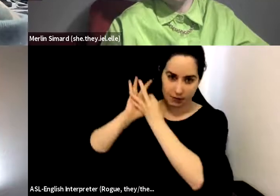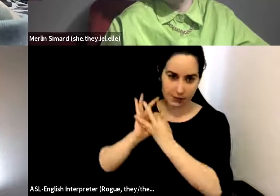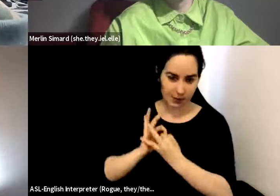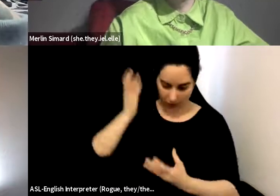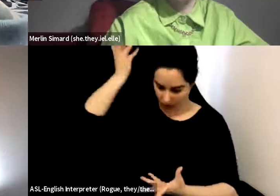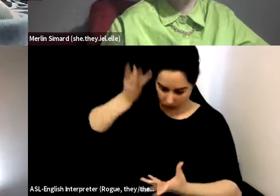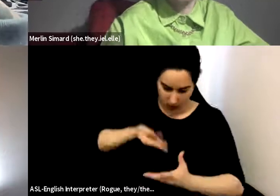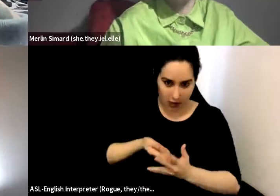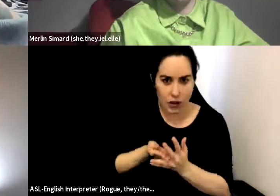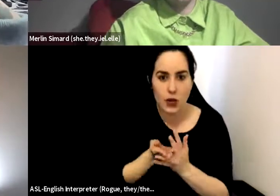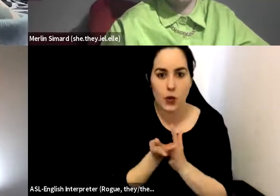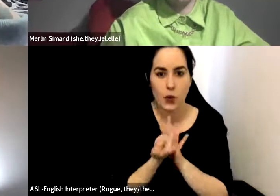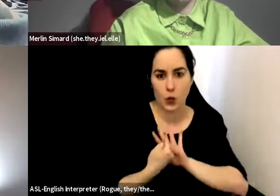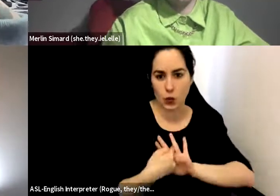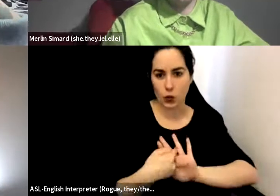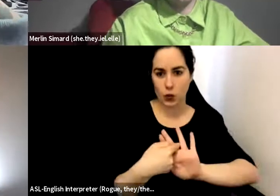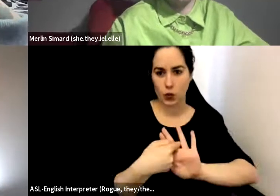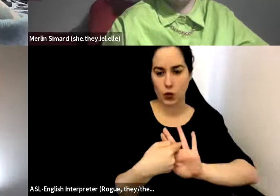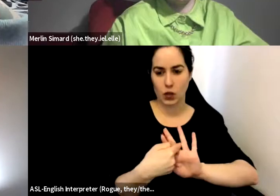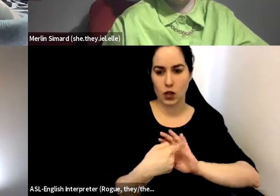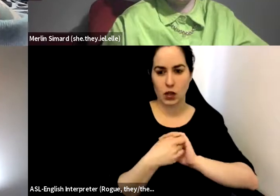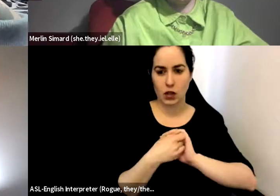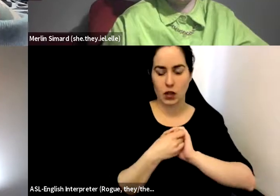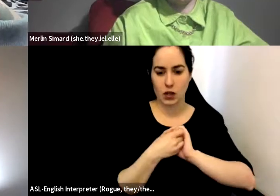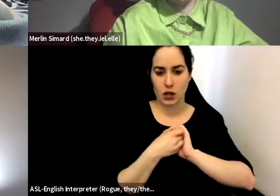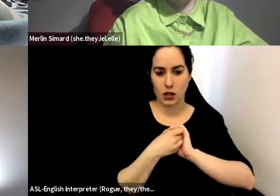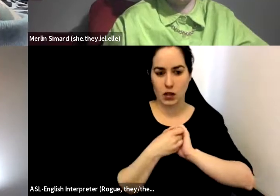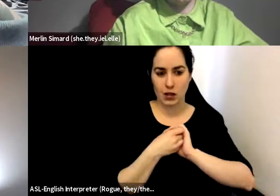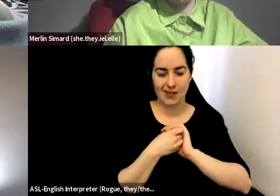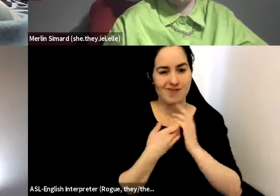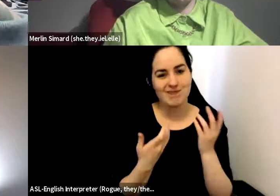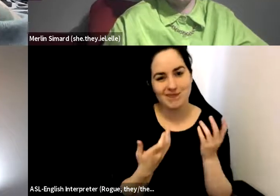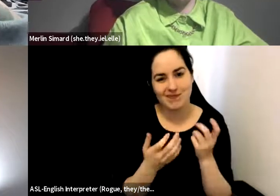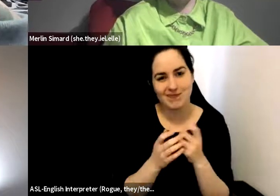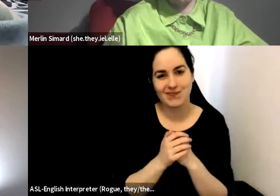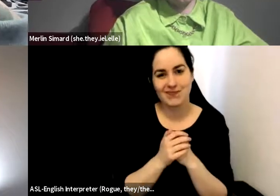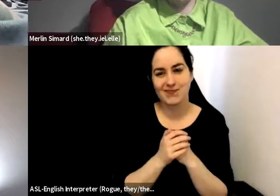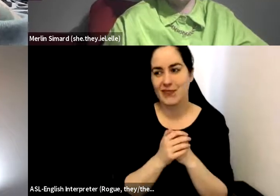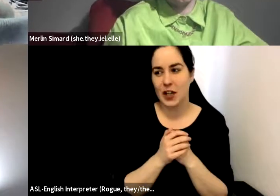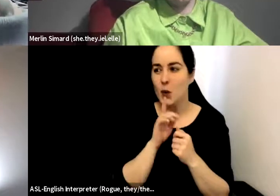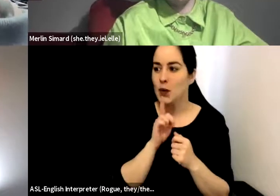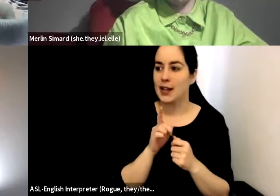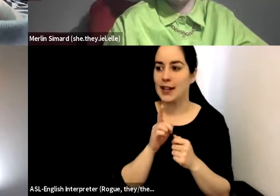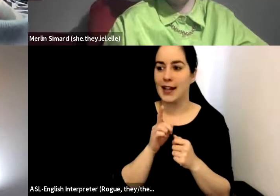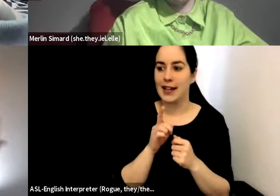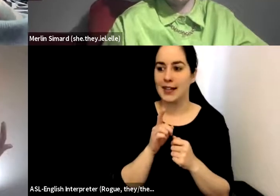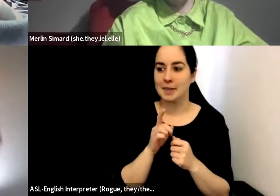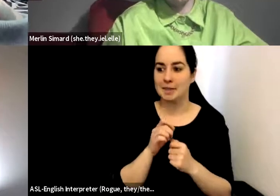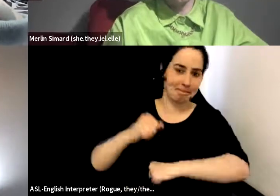me. And I don't have like a tangible way to articulate it other than I